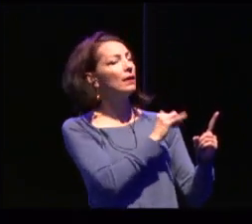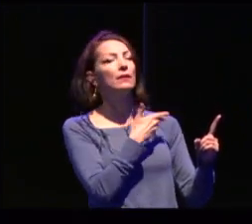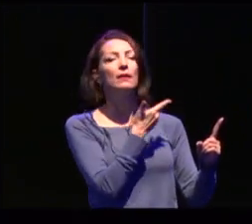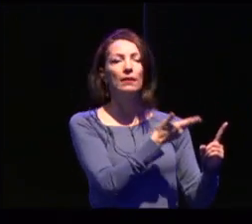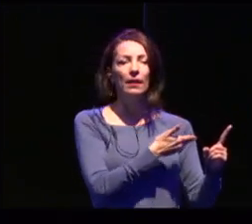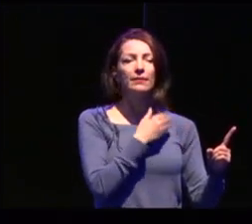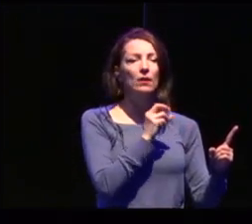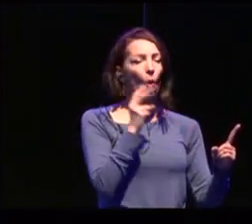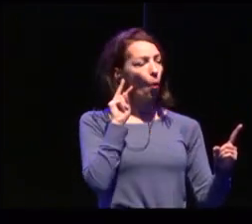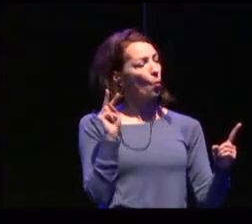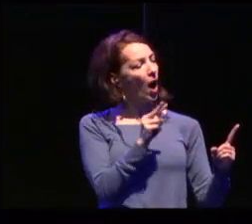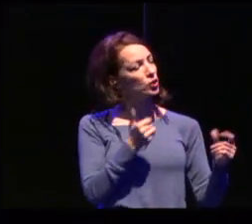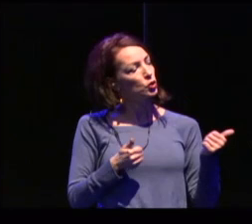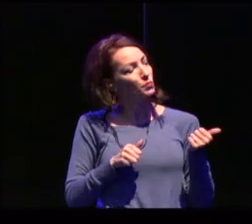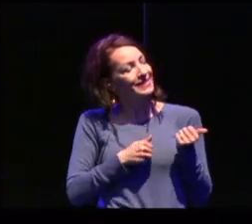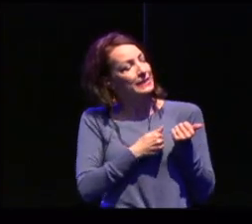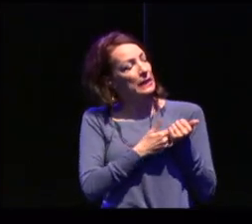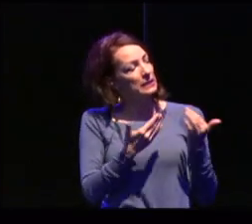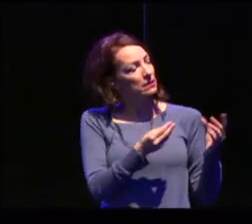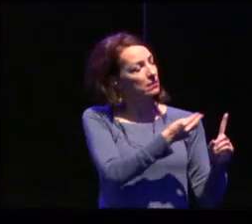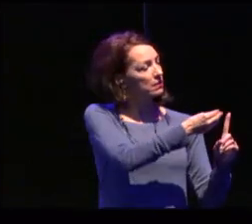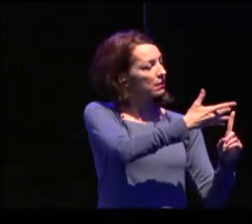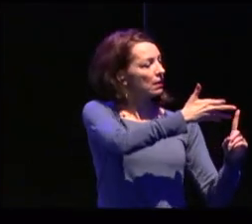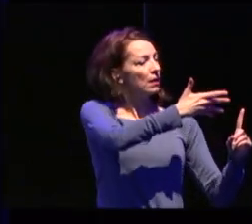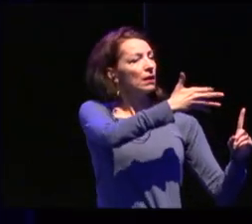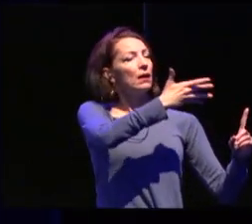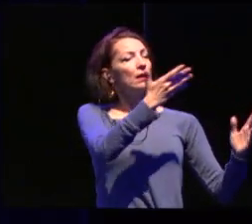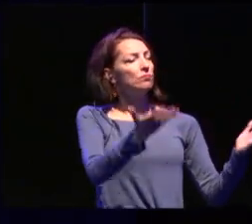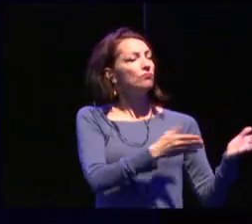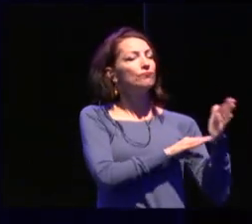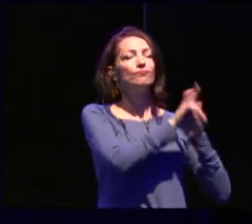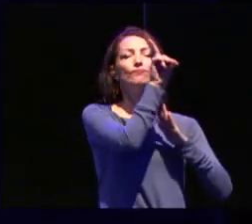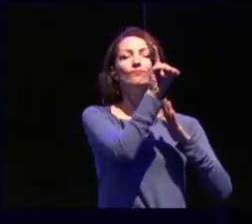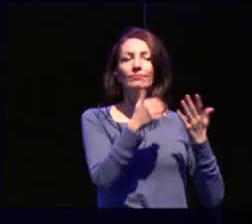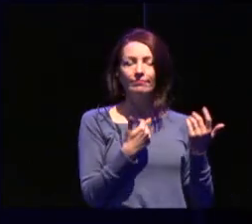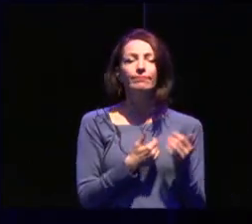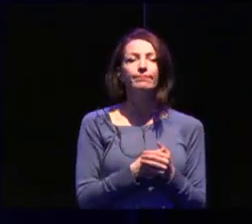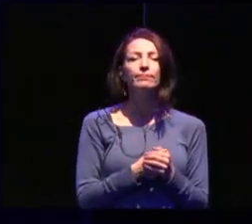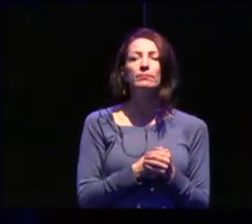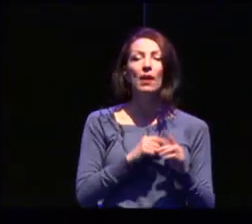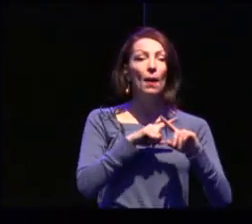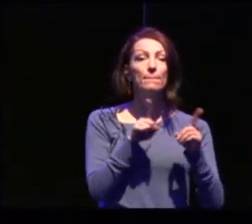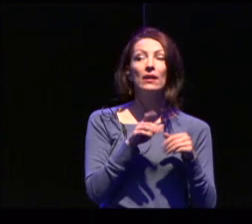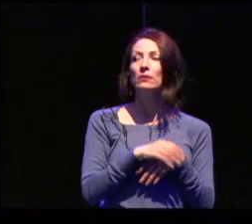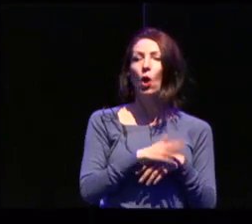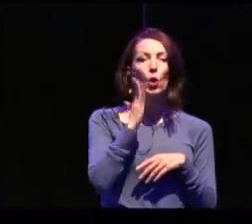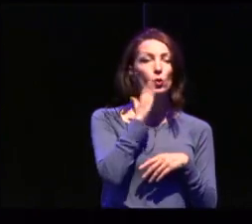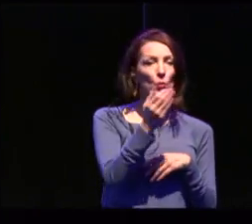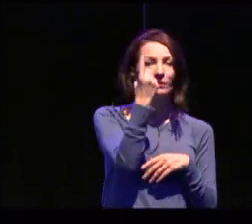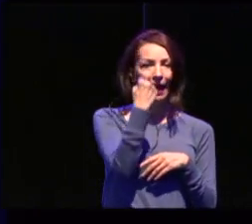And then watch as you assist in the quickening of that unfoldment. But you're going to get it